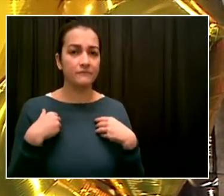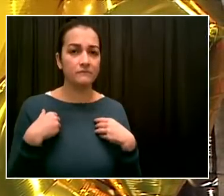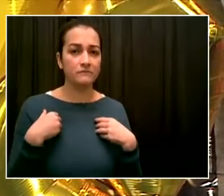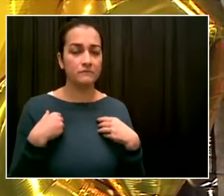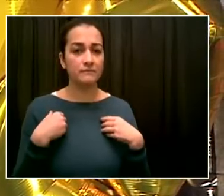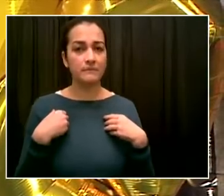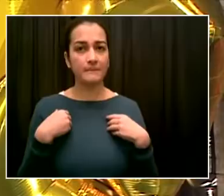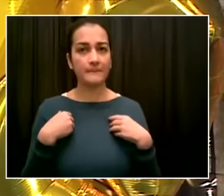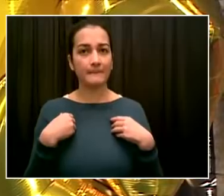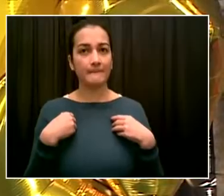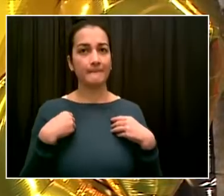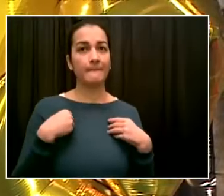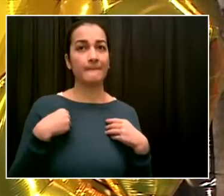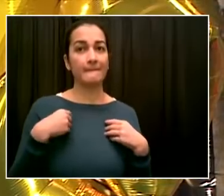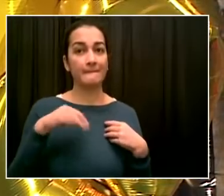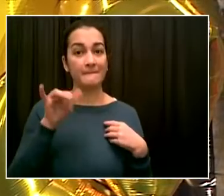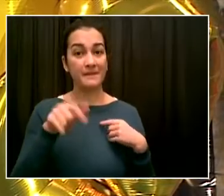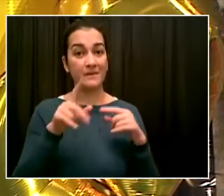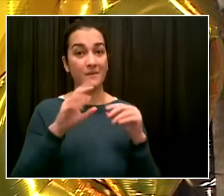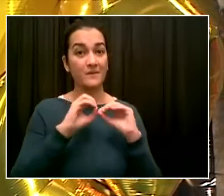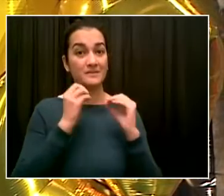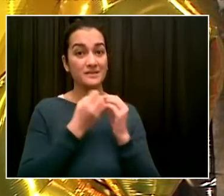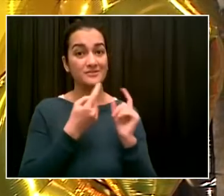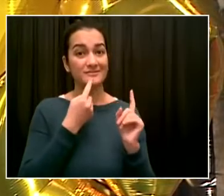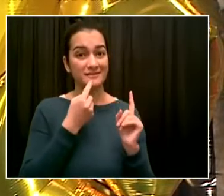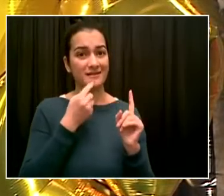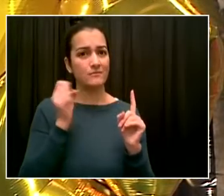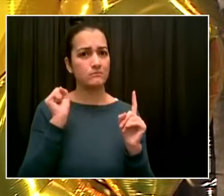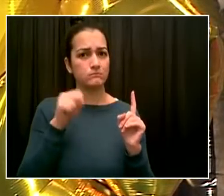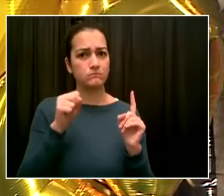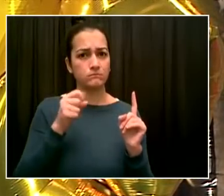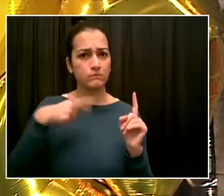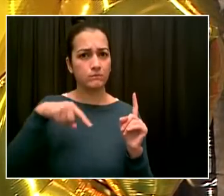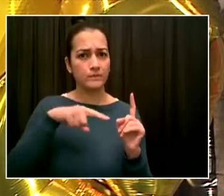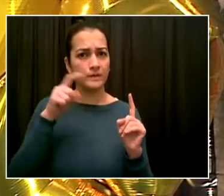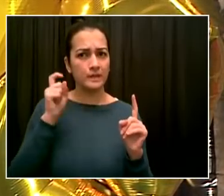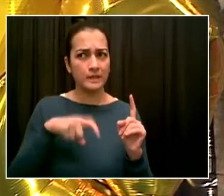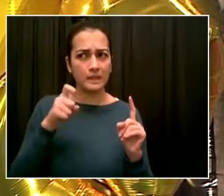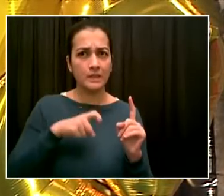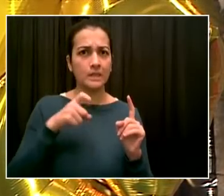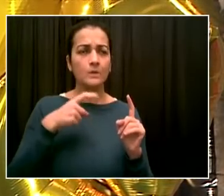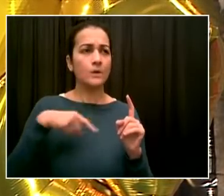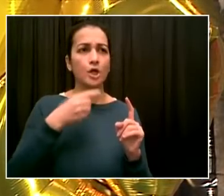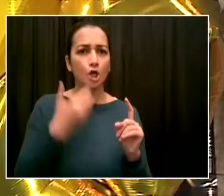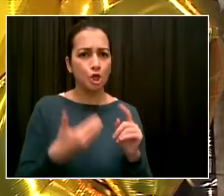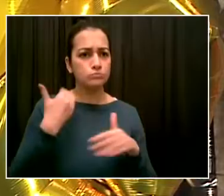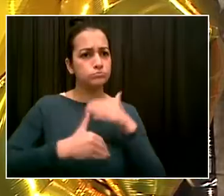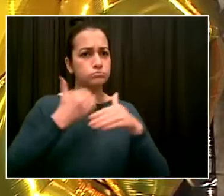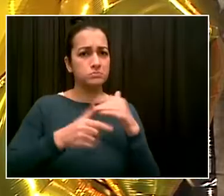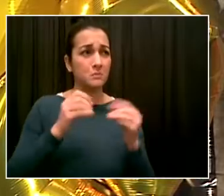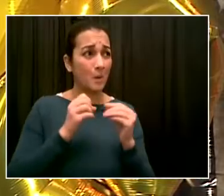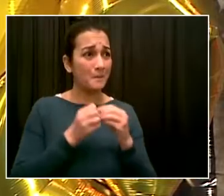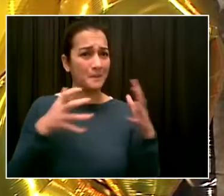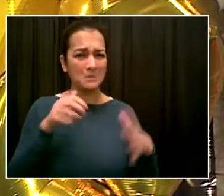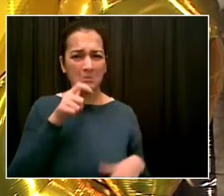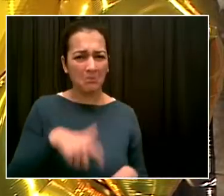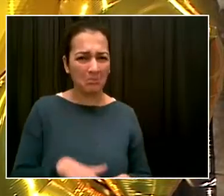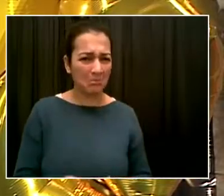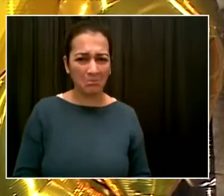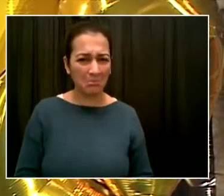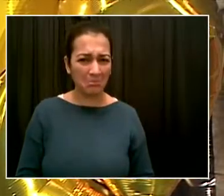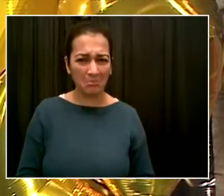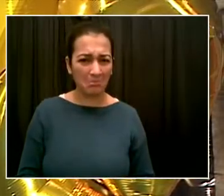years. But Jillian, it is about the organization which we depend on. It's about their sustainability as an